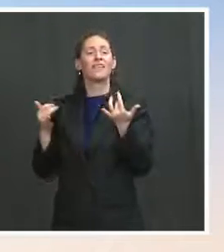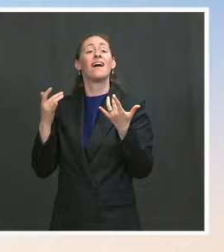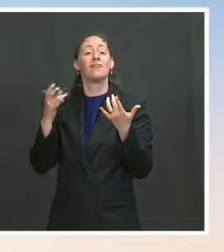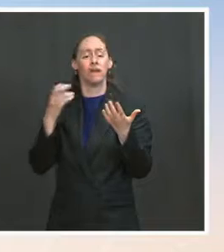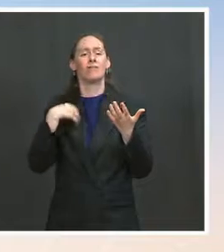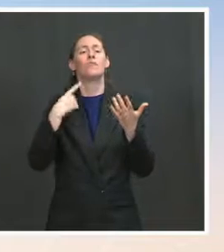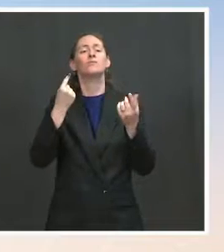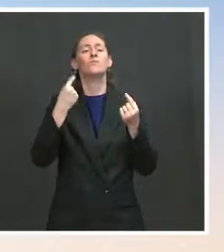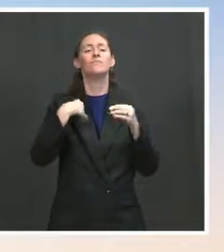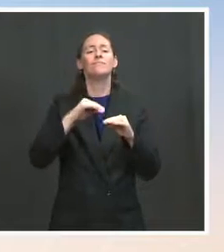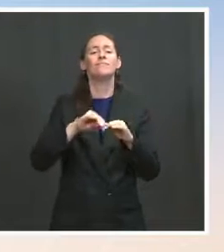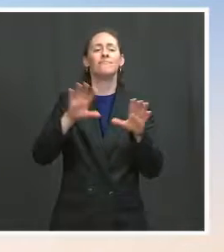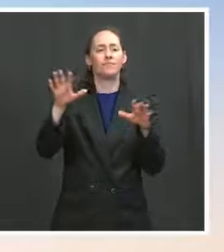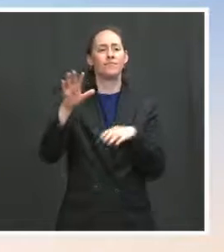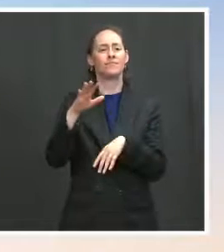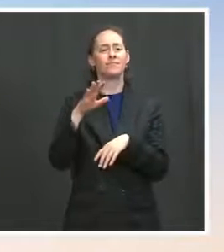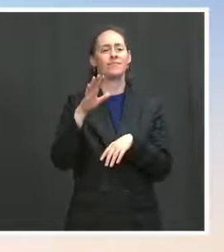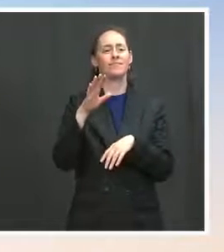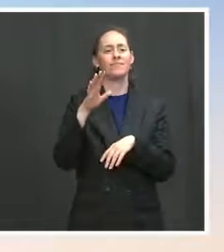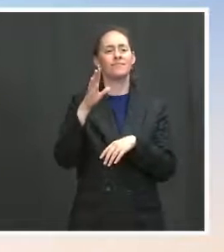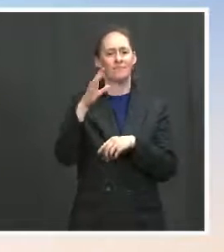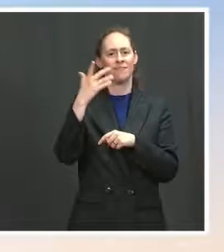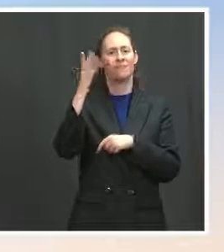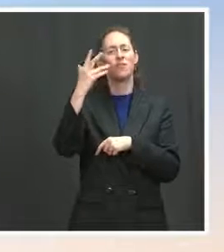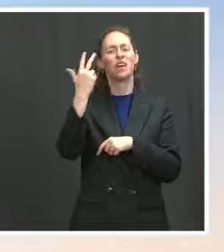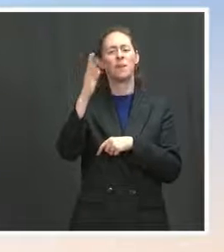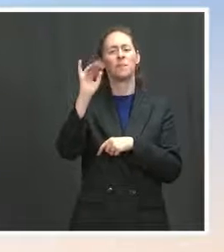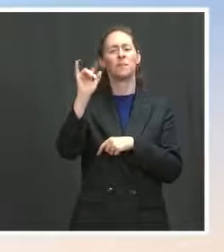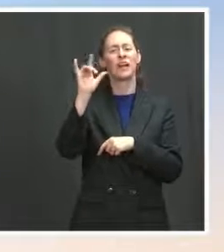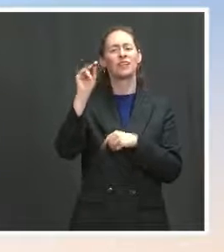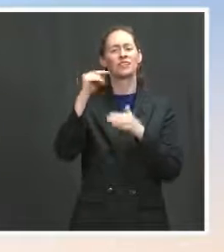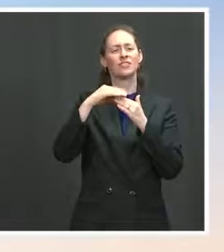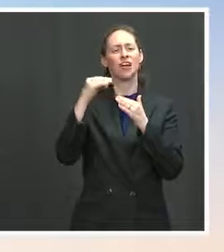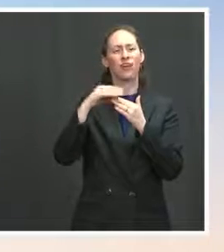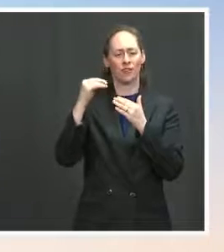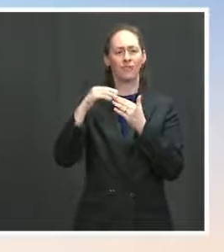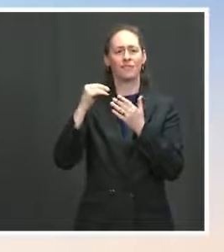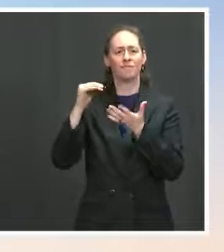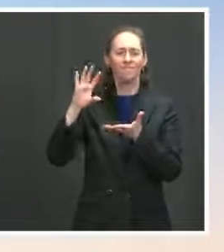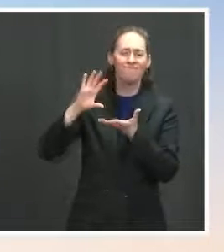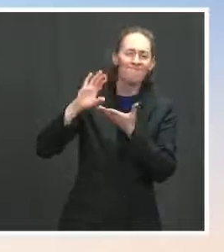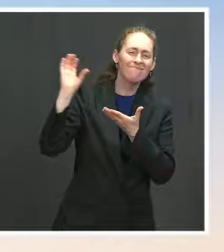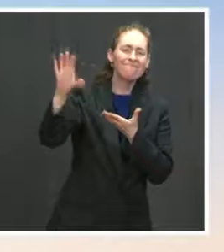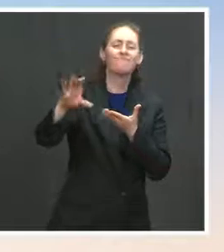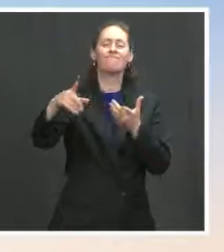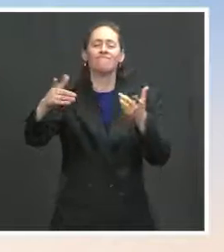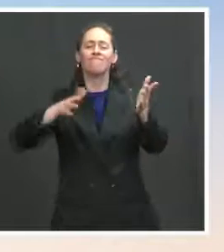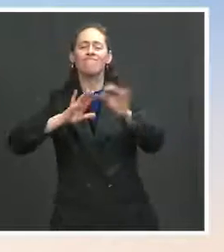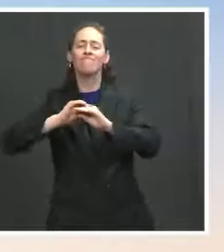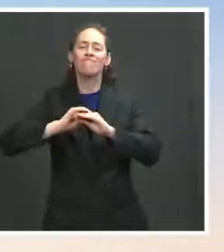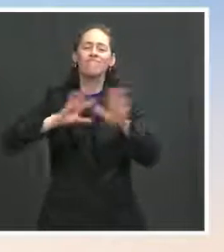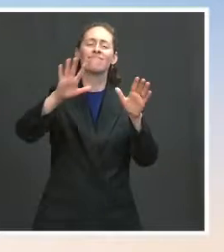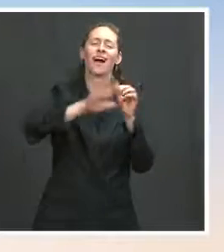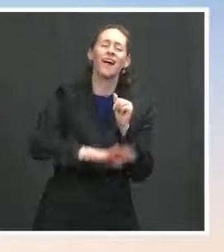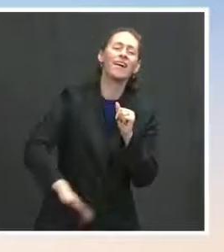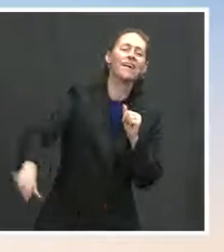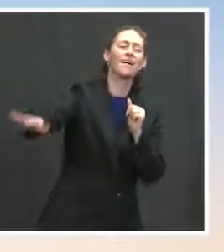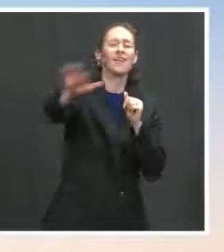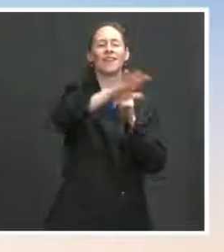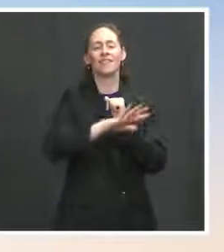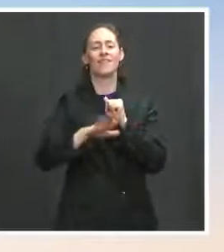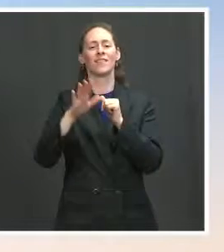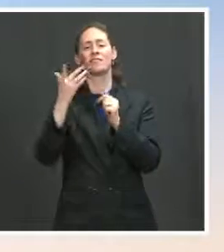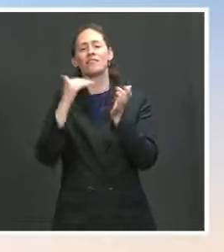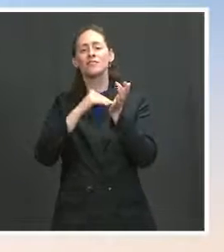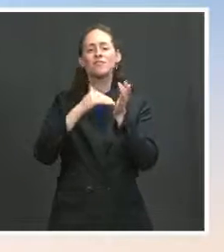do local engagement, working with community leaders, clergy, other trusted voices, doctors, pediatricians. But now we're